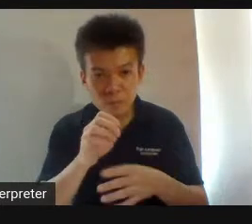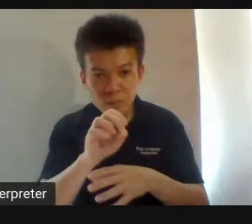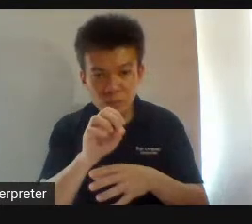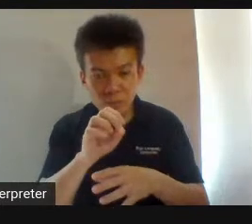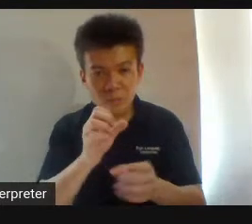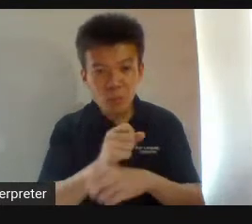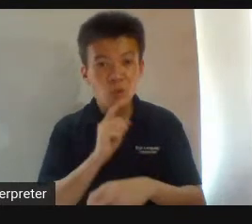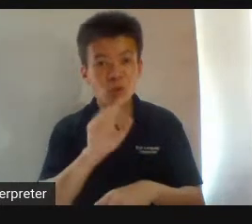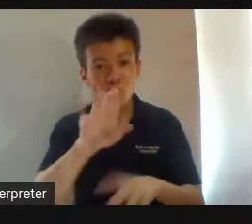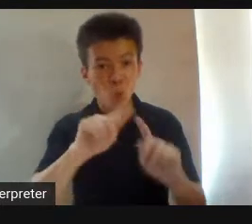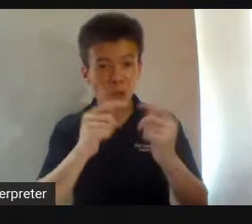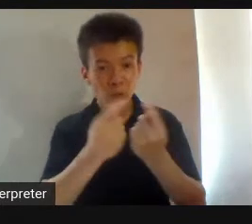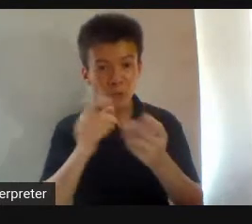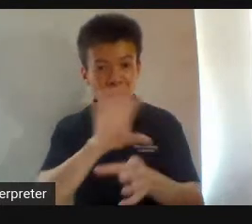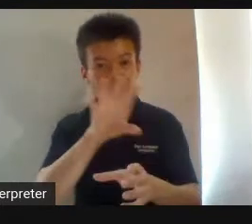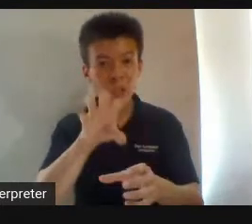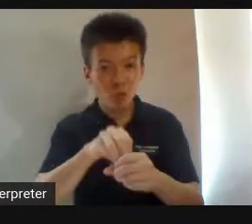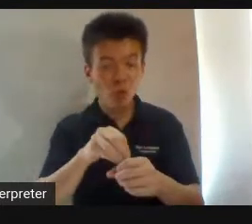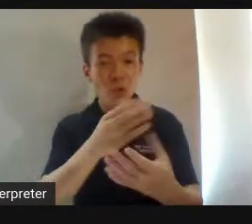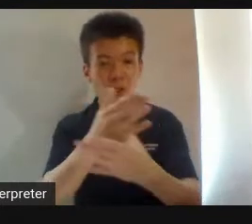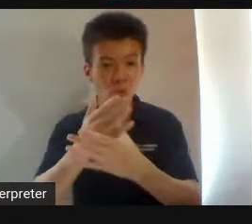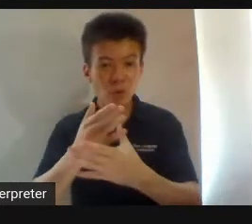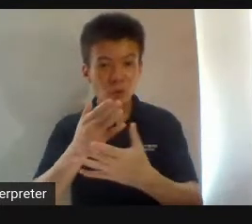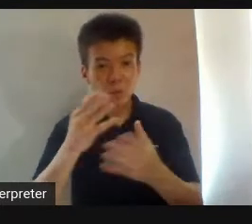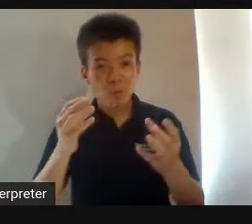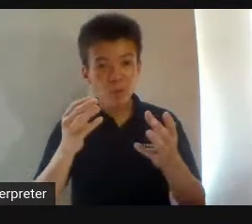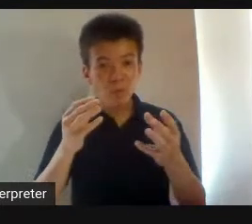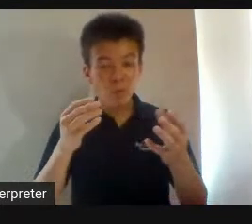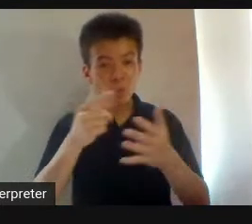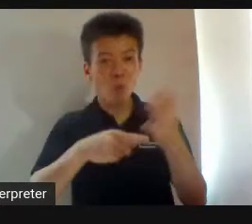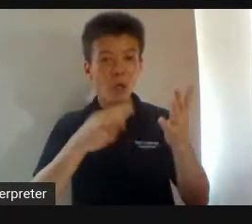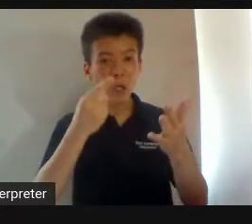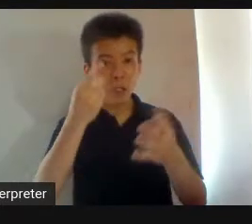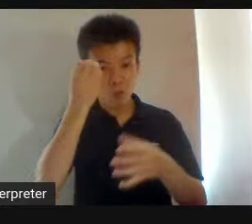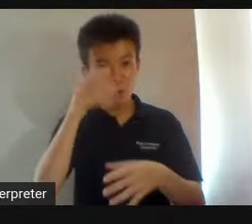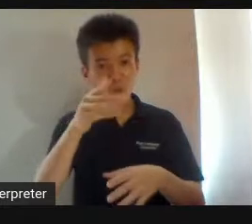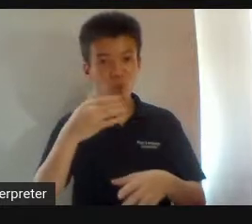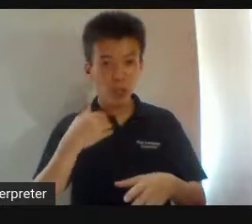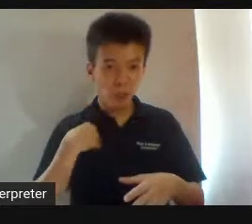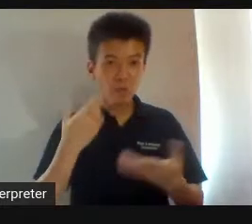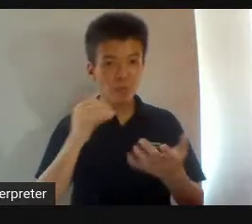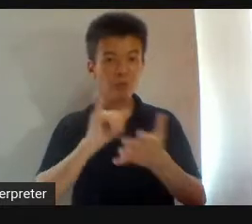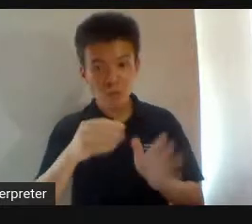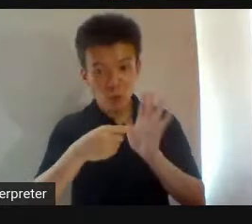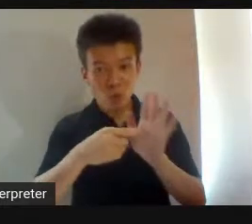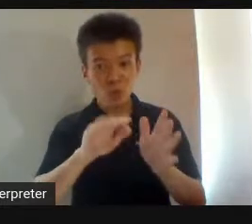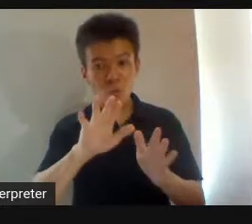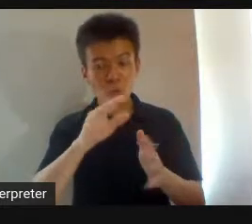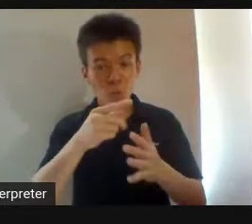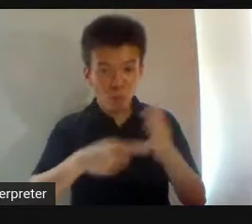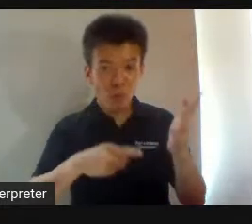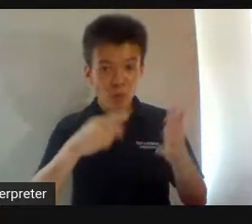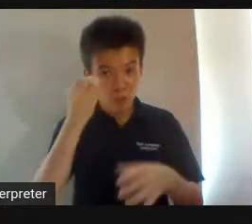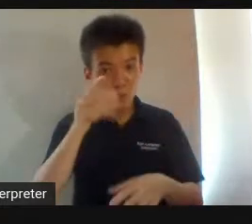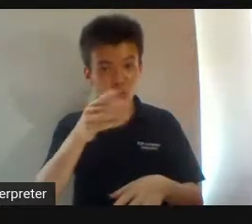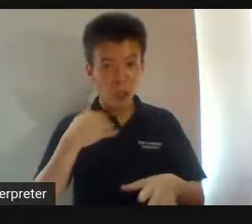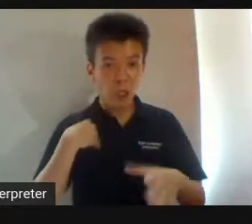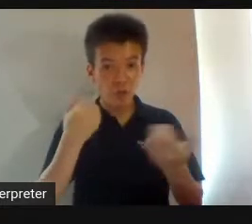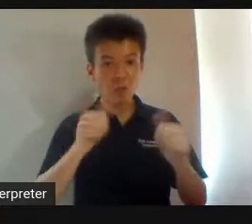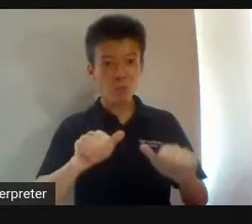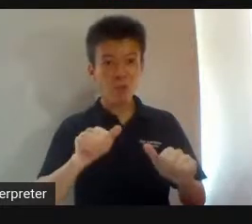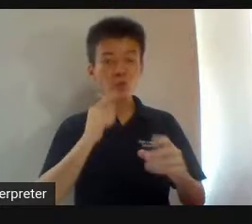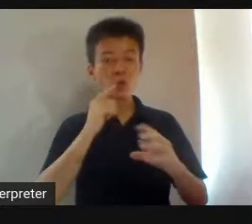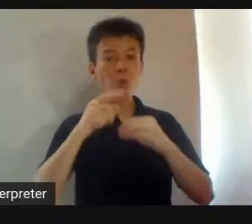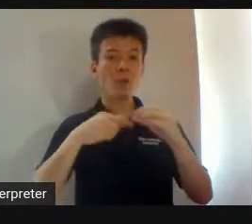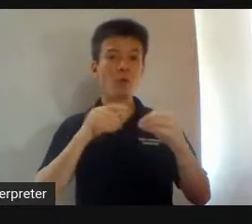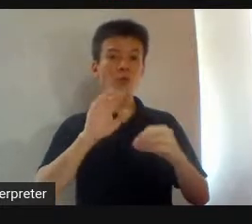making sure your teams are informed and sharing what information you've got is a golden rule, because then you information you have available, you talk